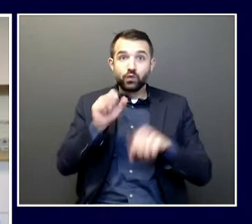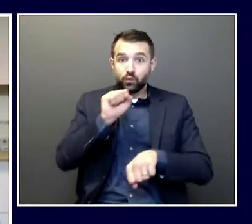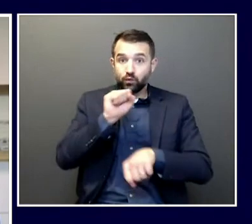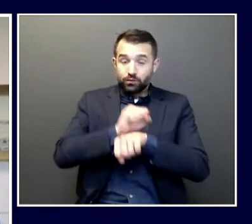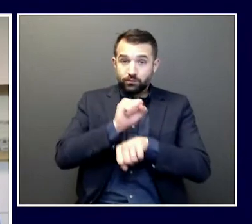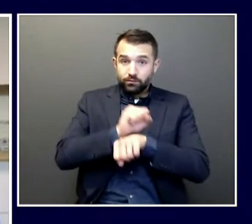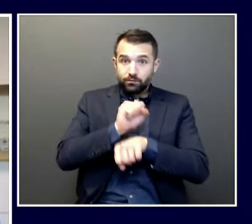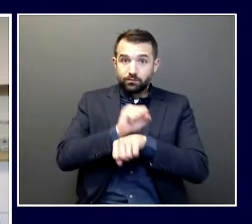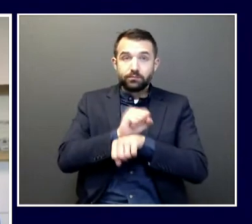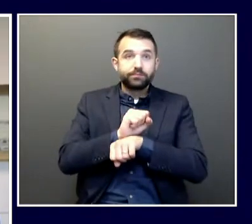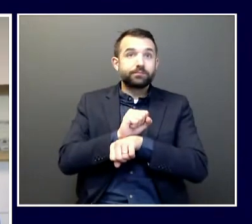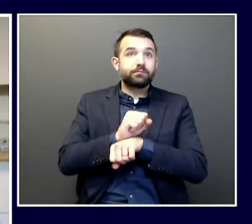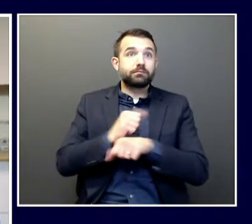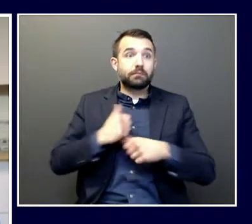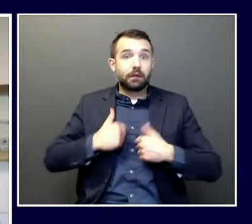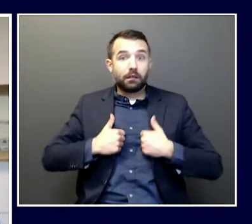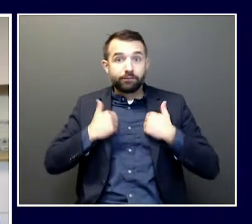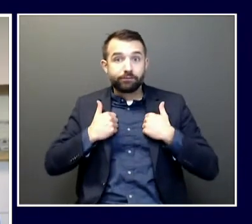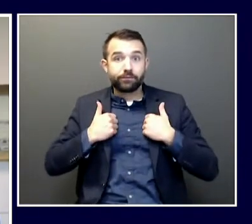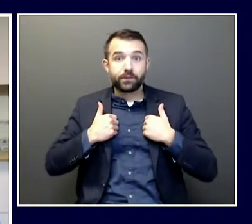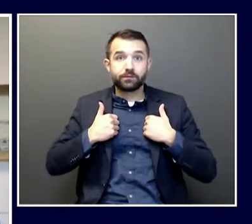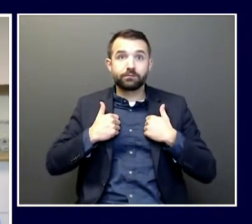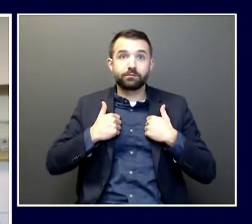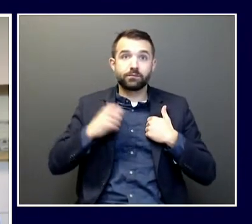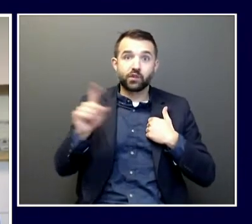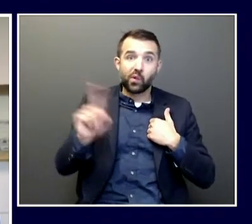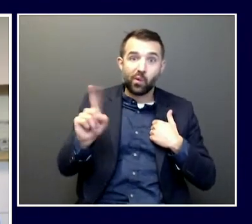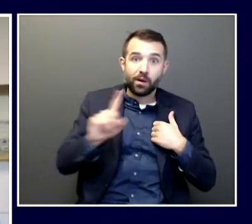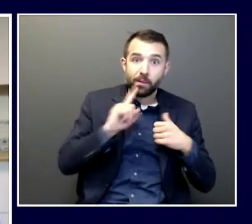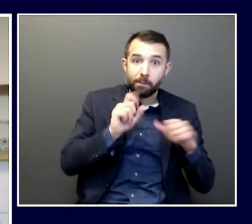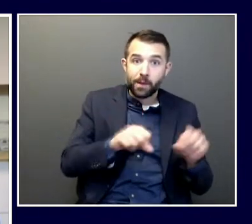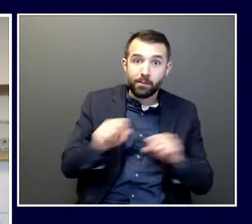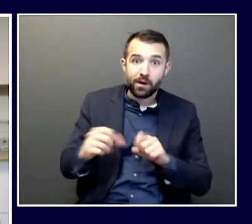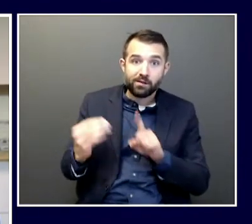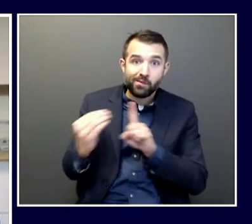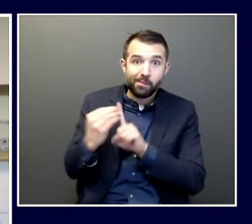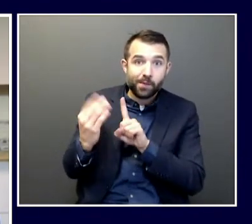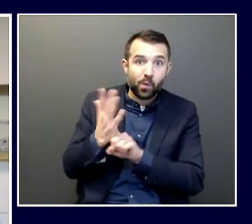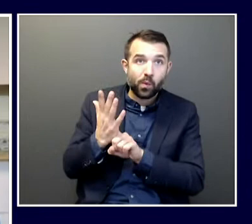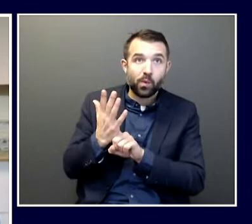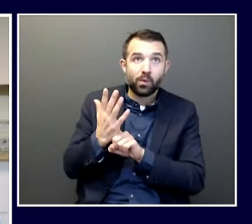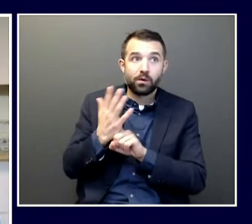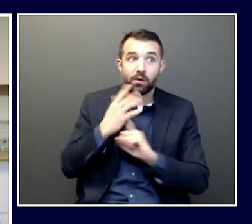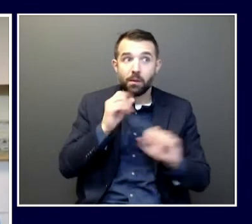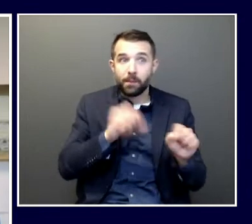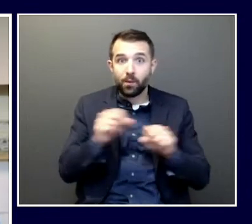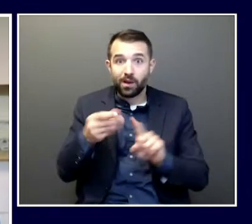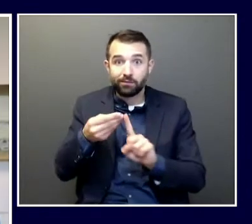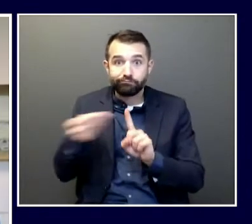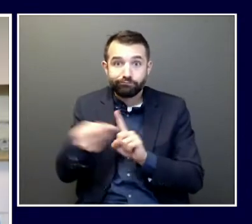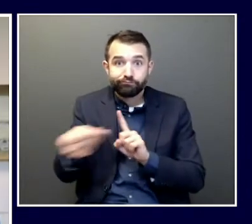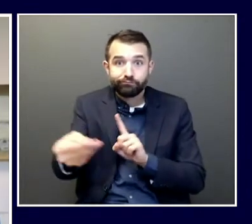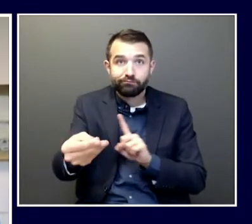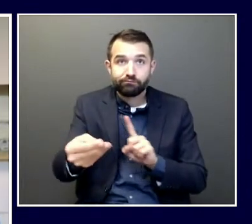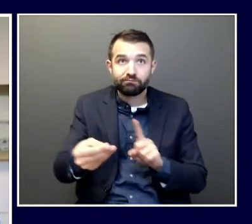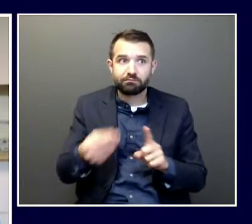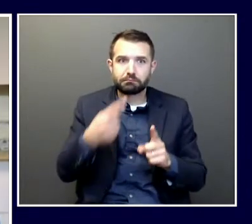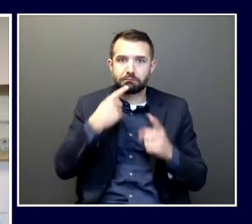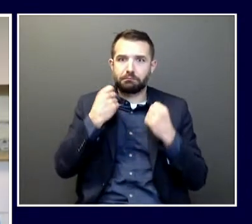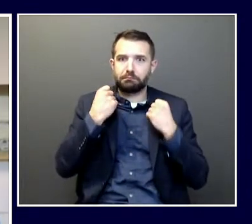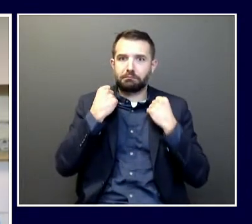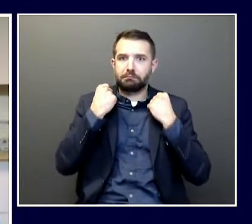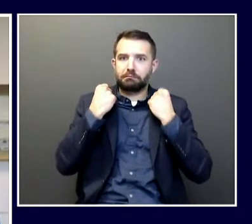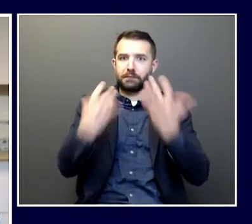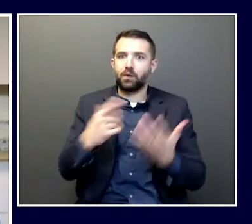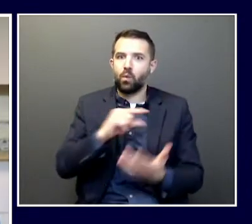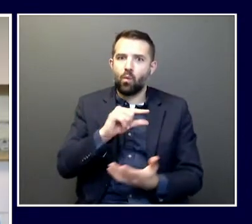might be exposed to or potentially transmit COVID, which is a lot of settings across the state. So I'd ask folks to take a look at that. If